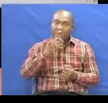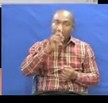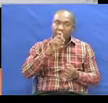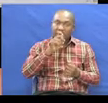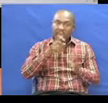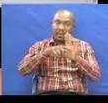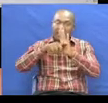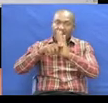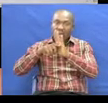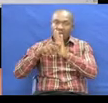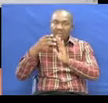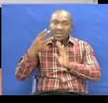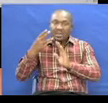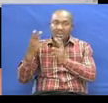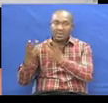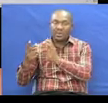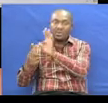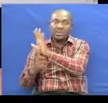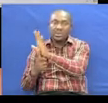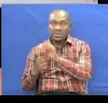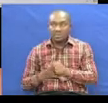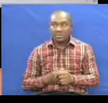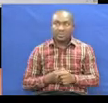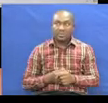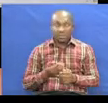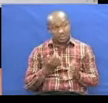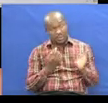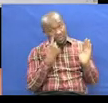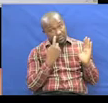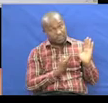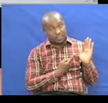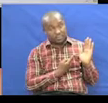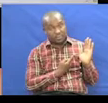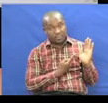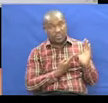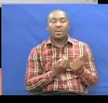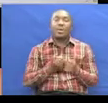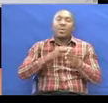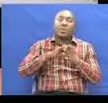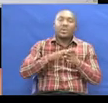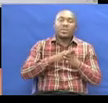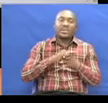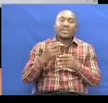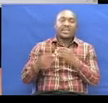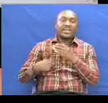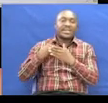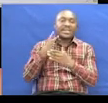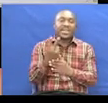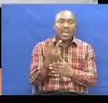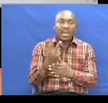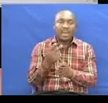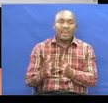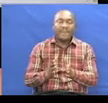is equal to 6. So this one, we are using the second method, which is very simple.